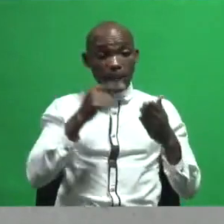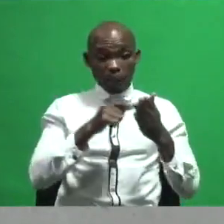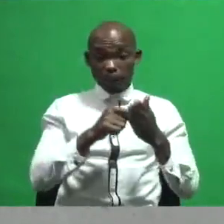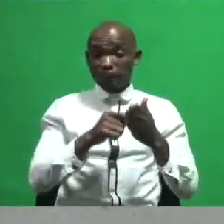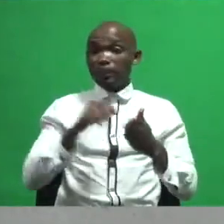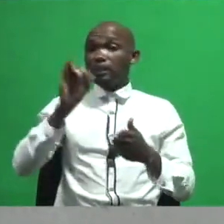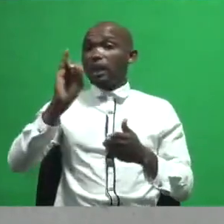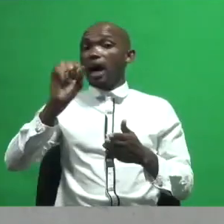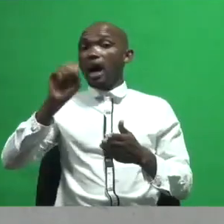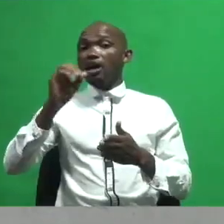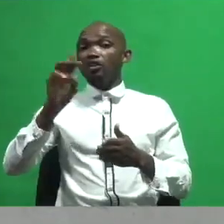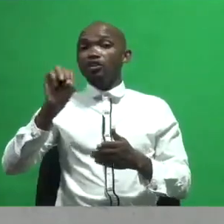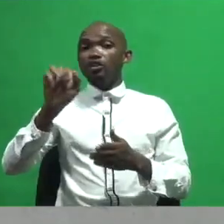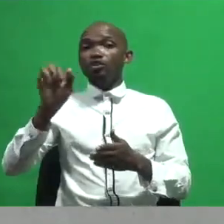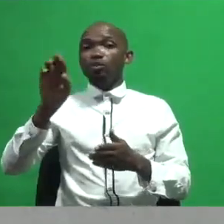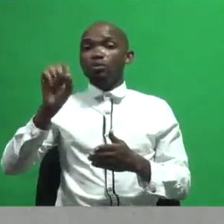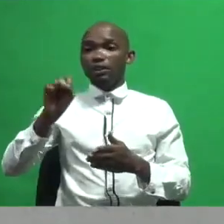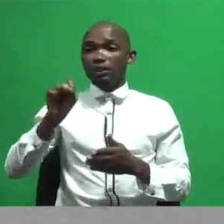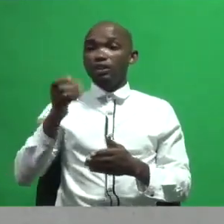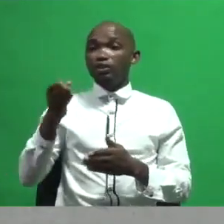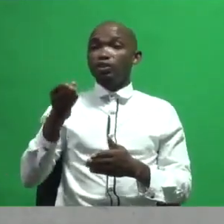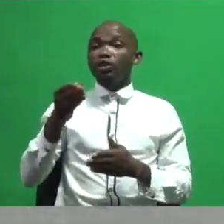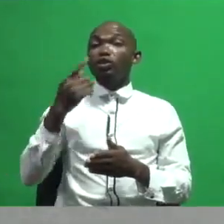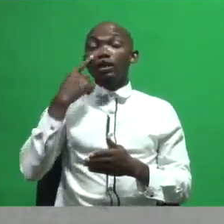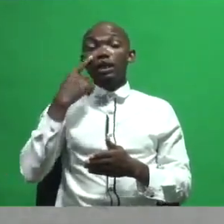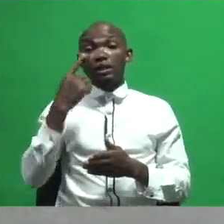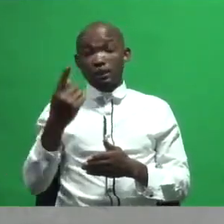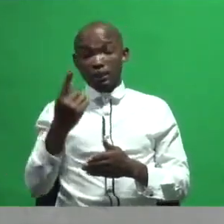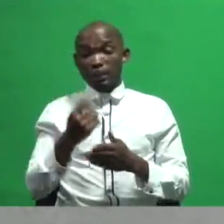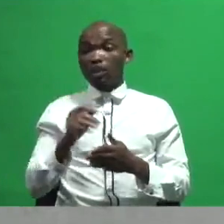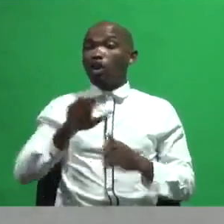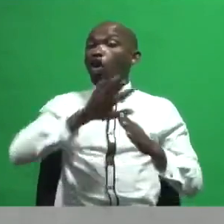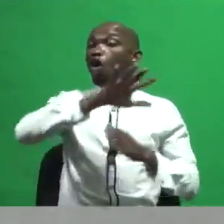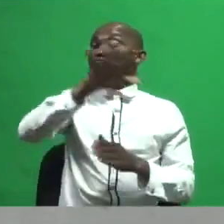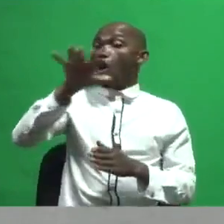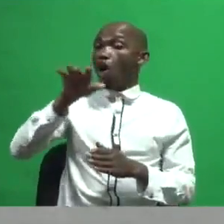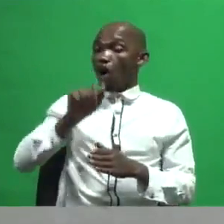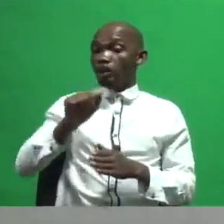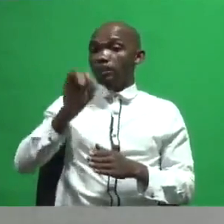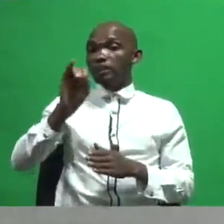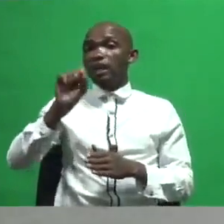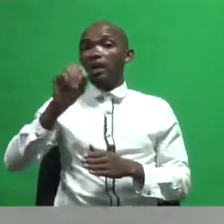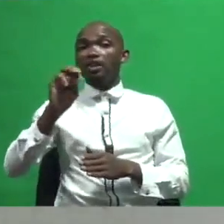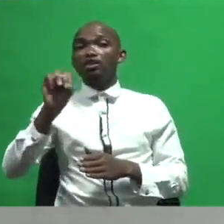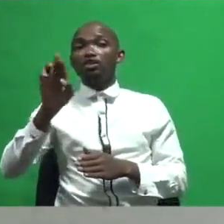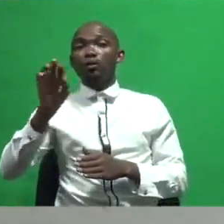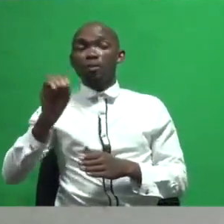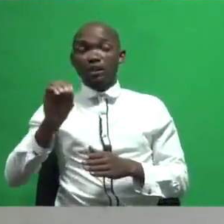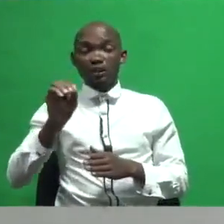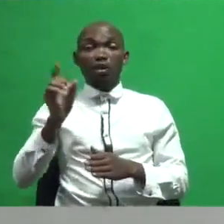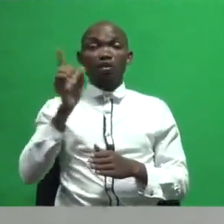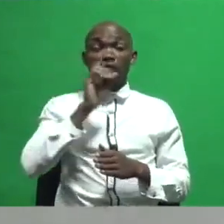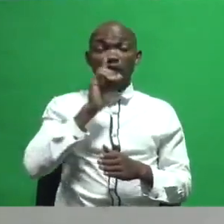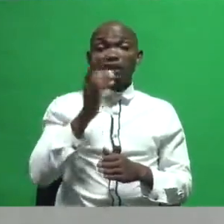what is meant by isomers. So from these, you may see that all of these are the isomers of